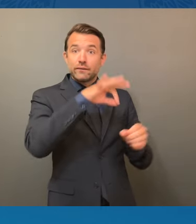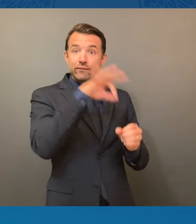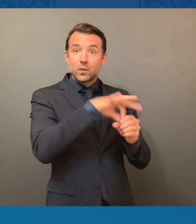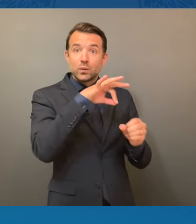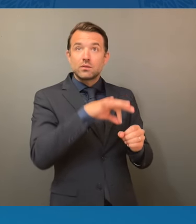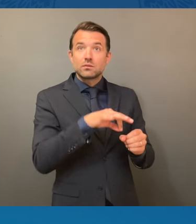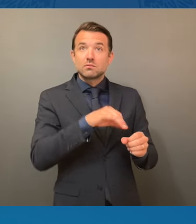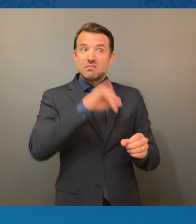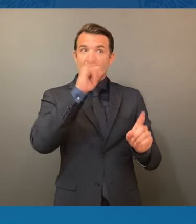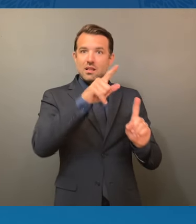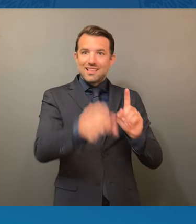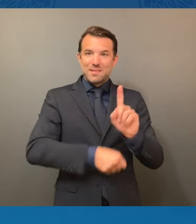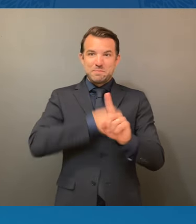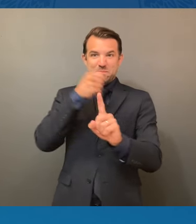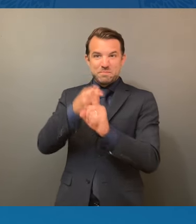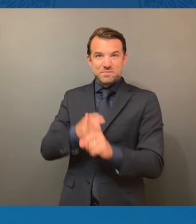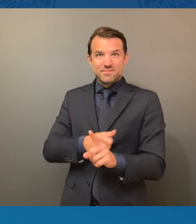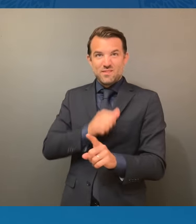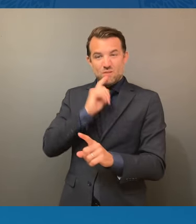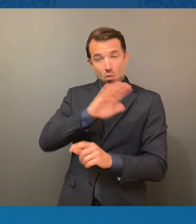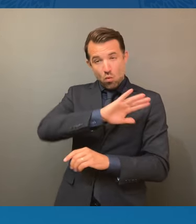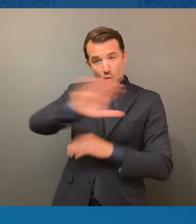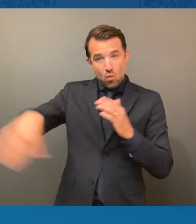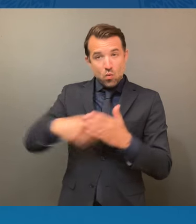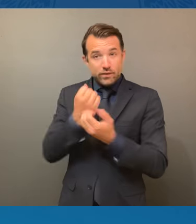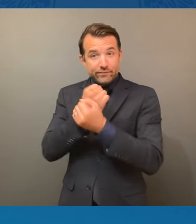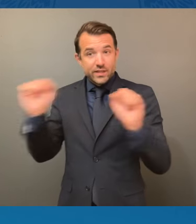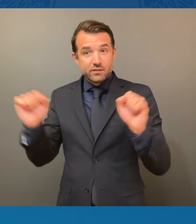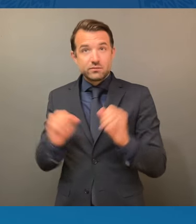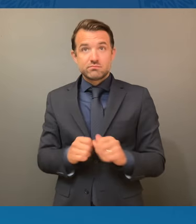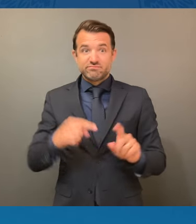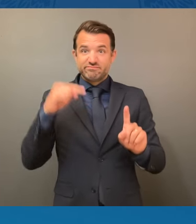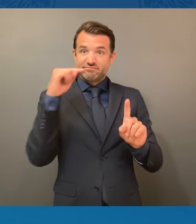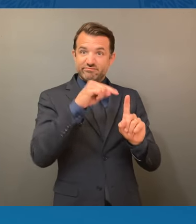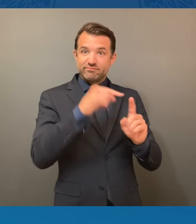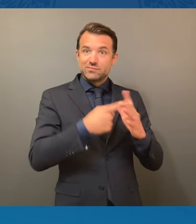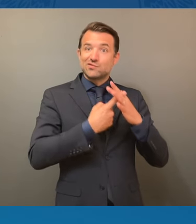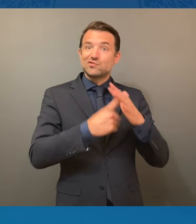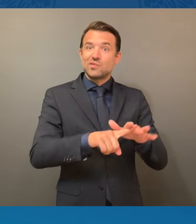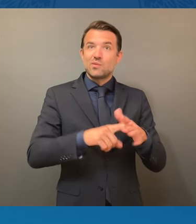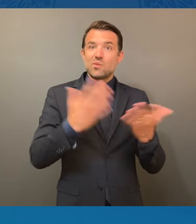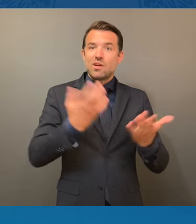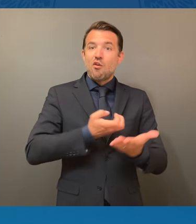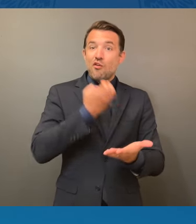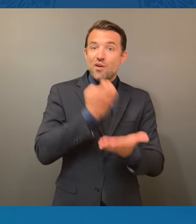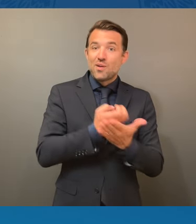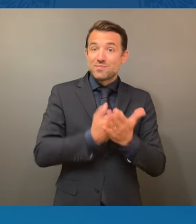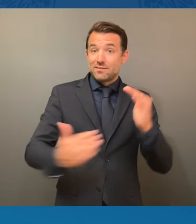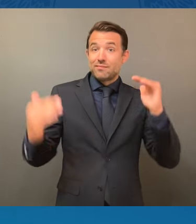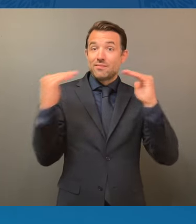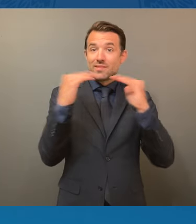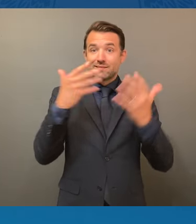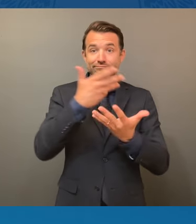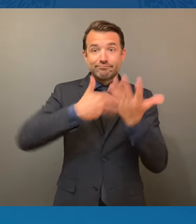It is a catalyst for economic justice, for social justice, for racial